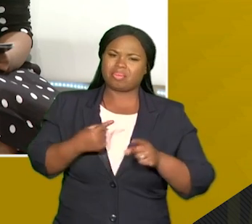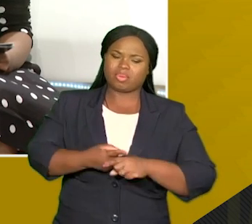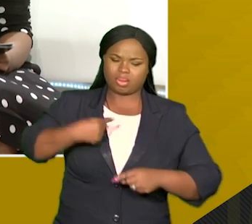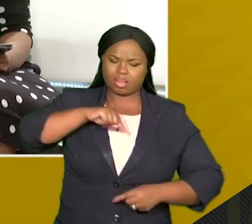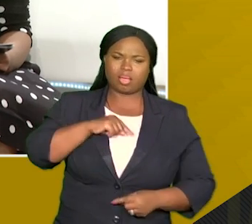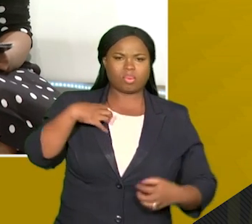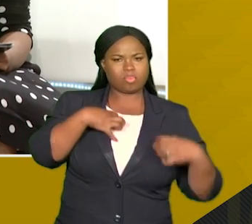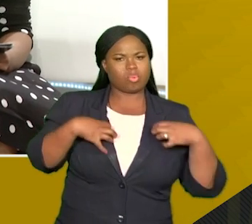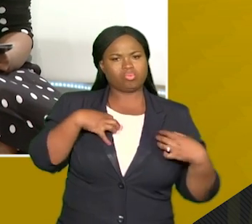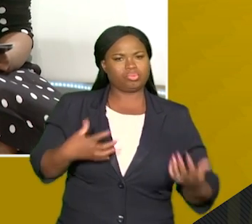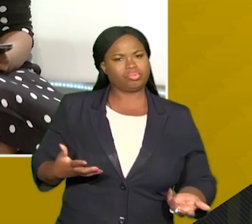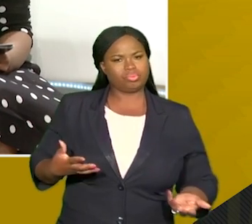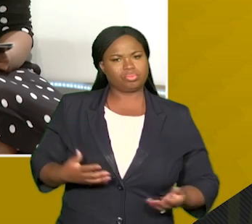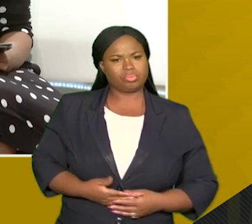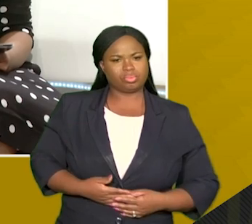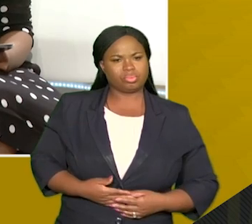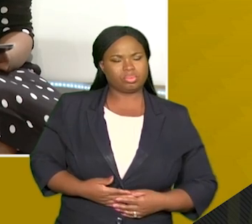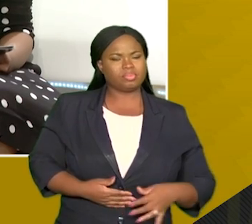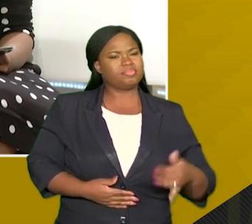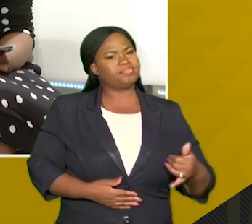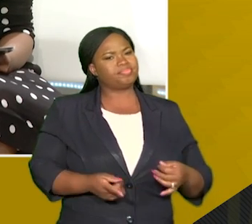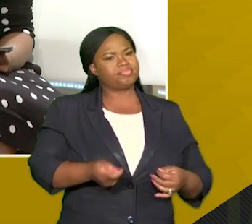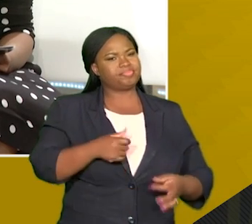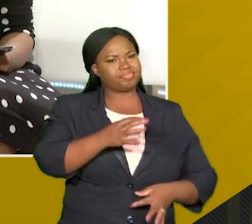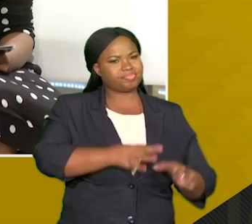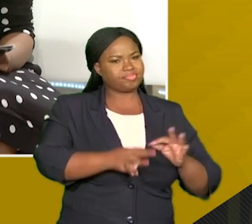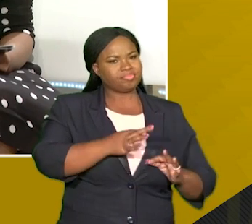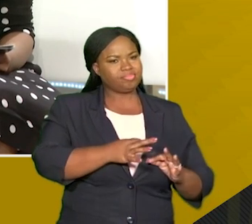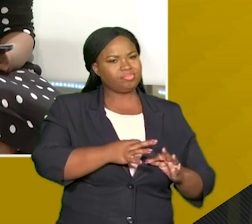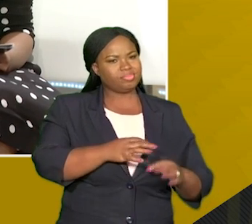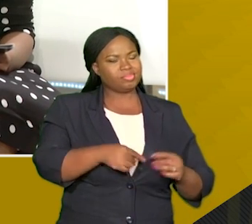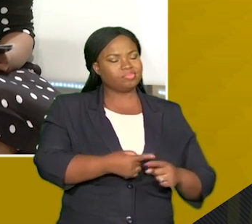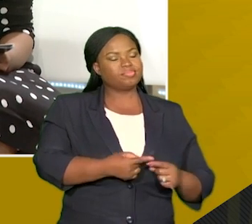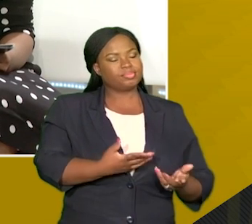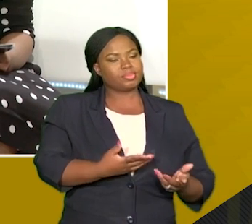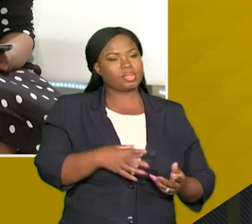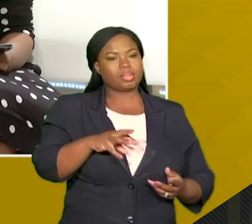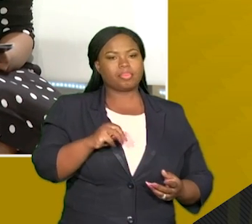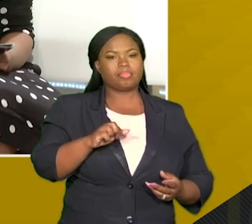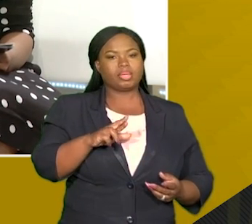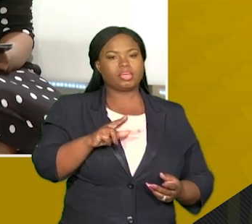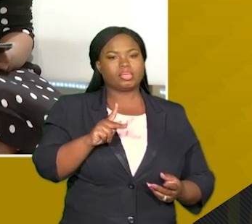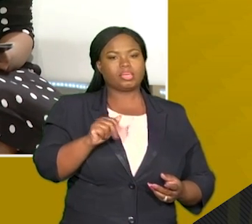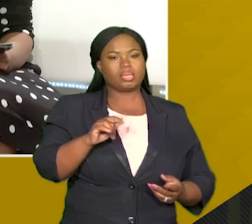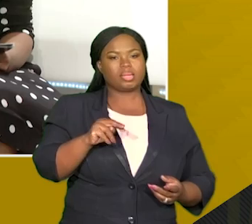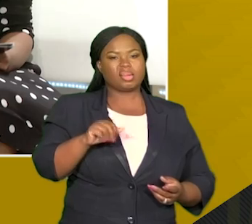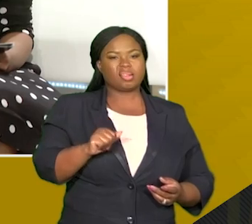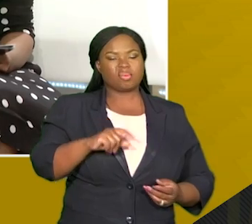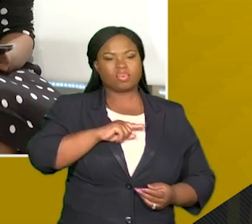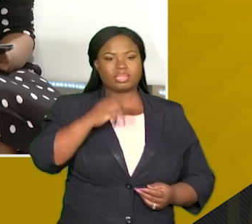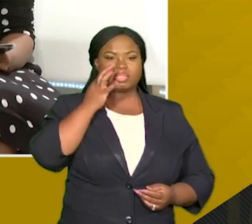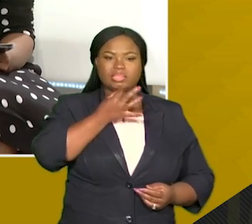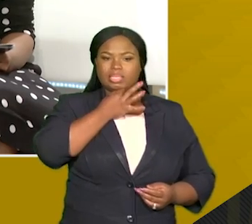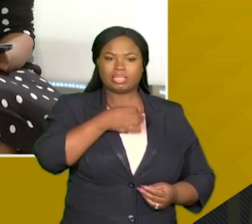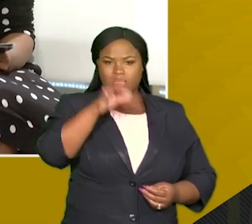our emotions? Sihle, tell us a little bit about, you know, especially in that Marikana case, there was issues or the police